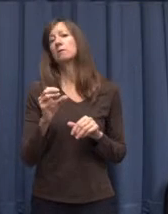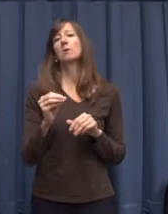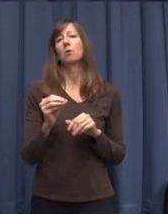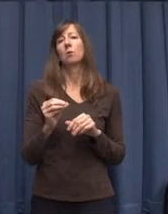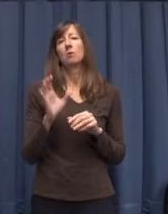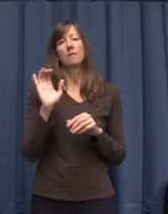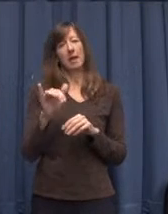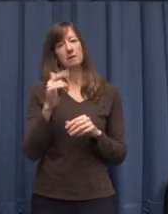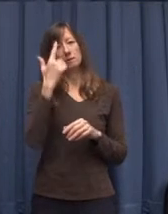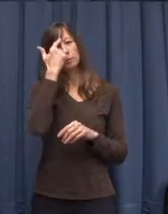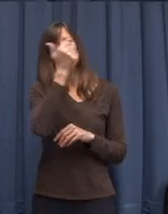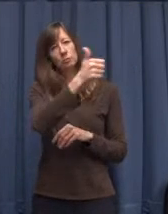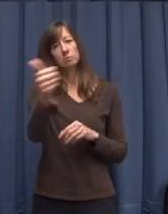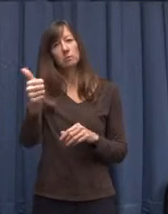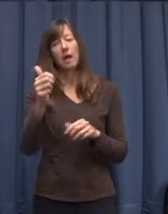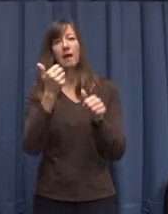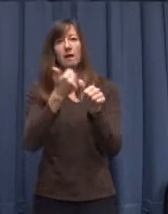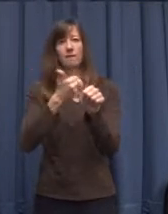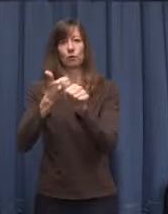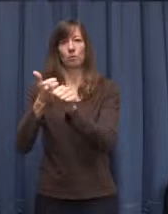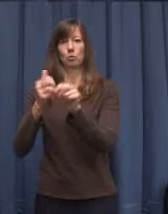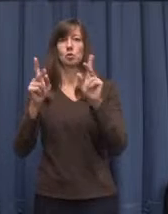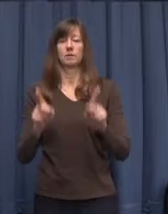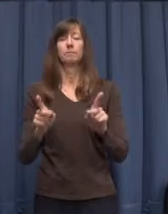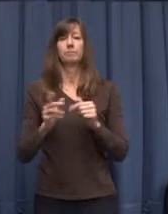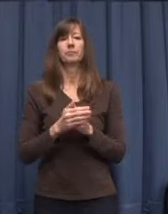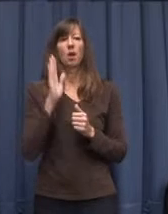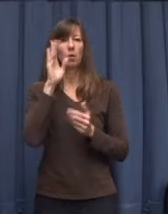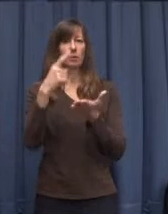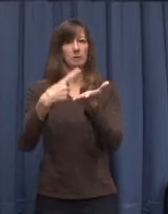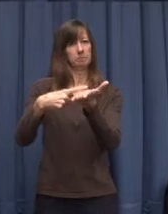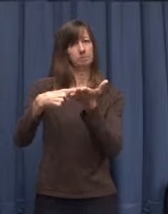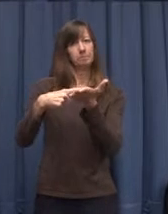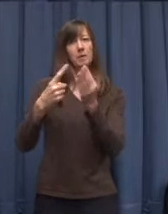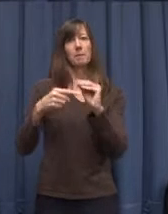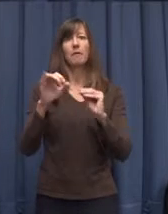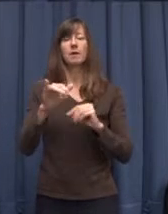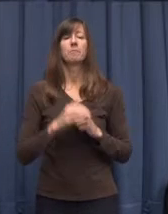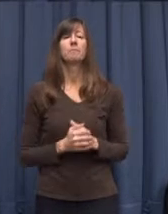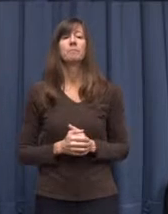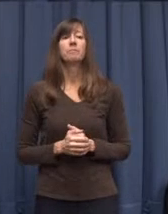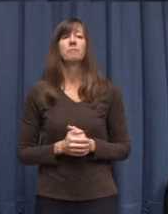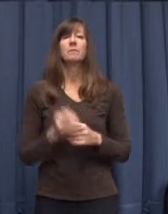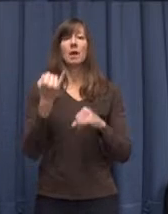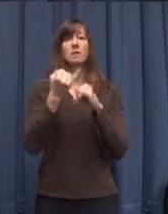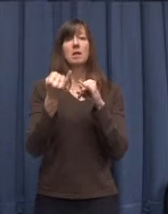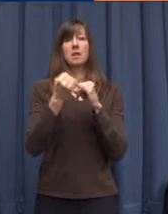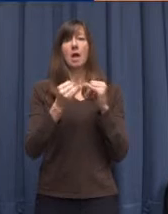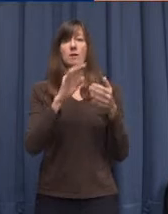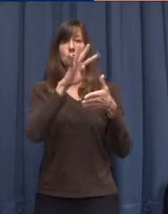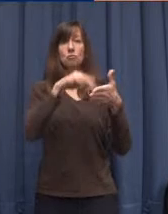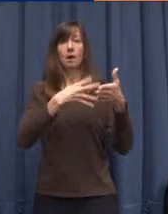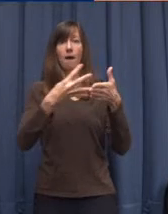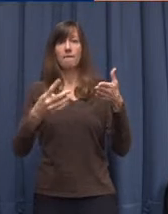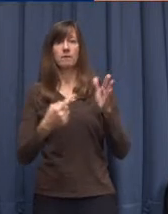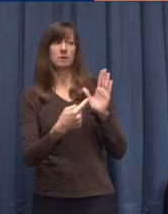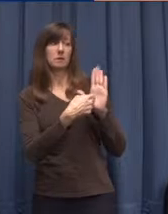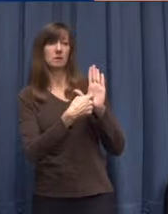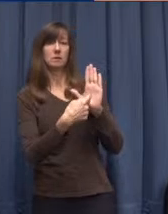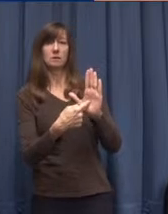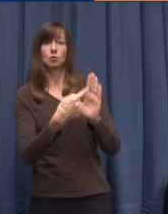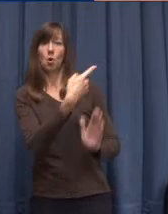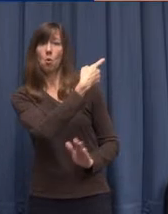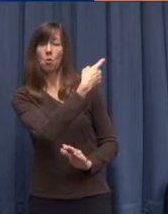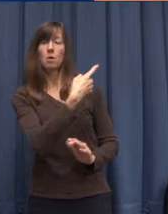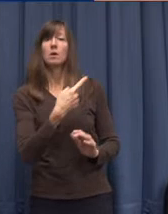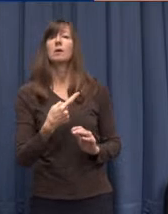more about that here in a moment. The final graph to share with you is our hospital and treatment capacity. Currently, you'll